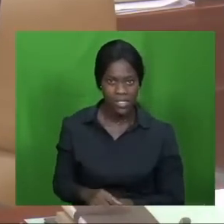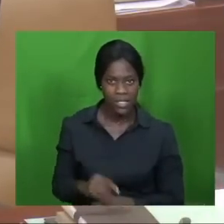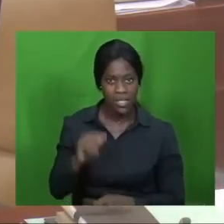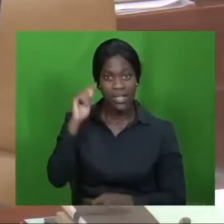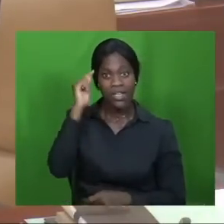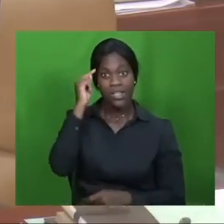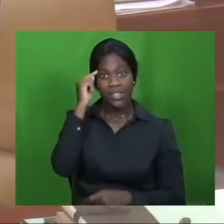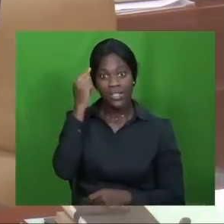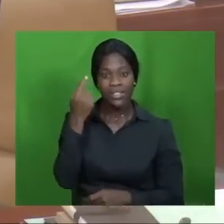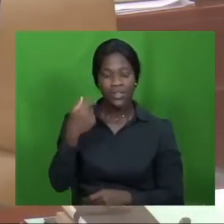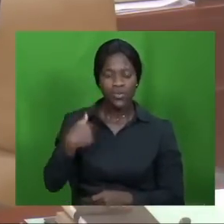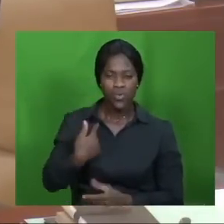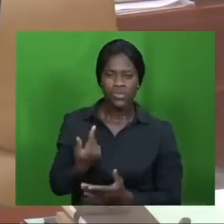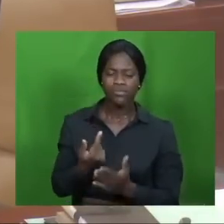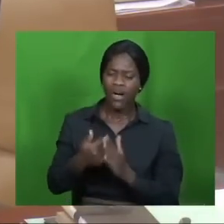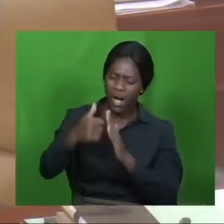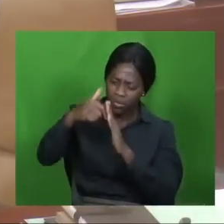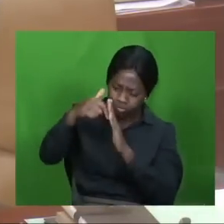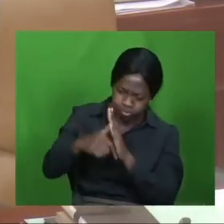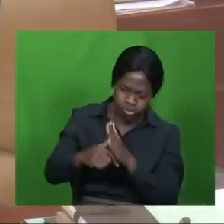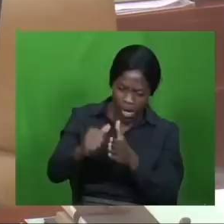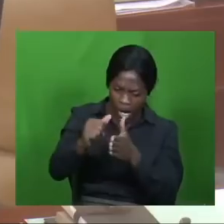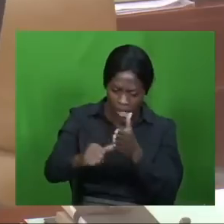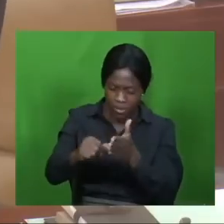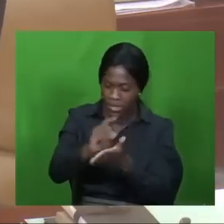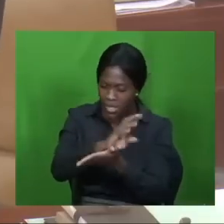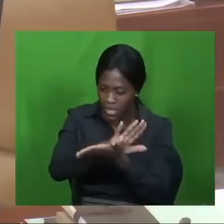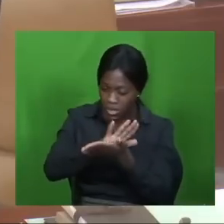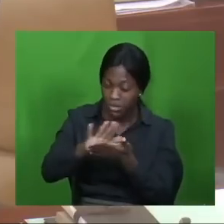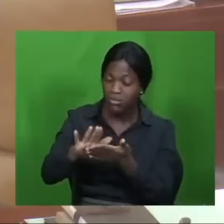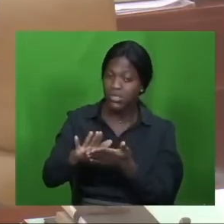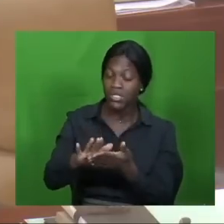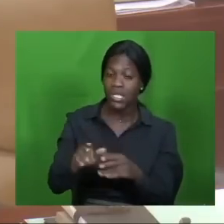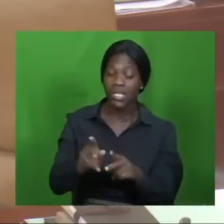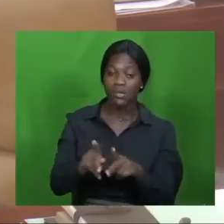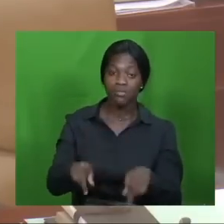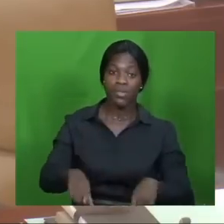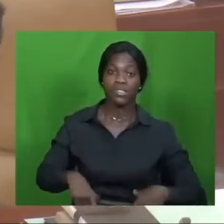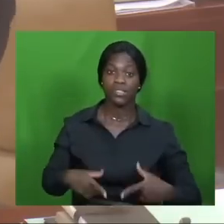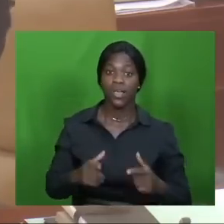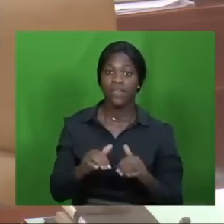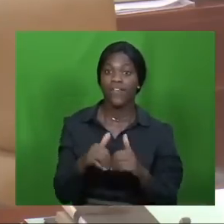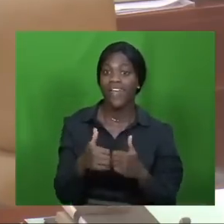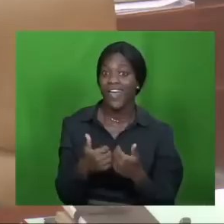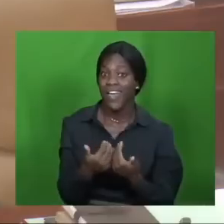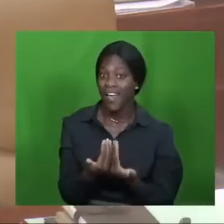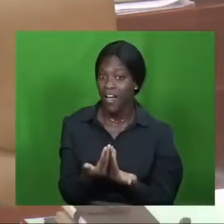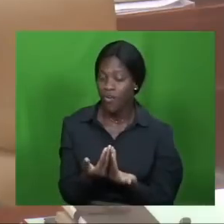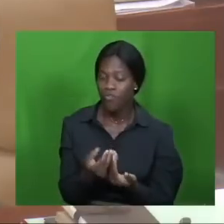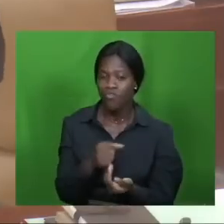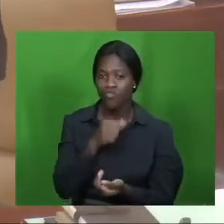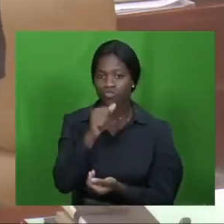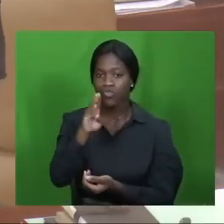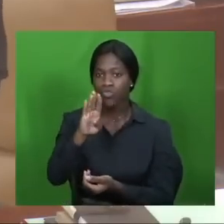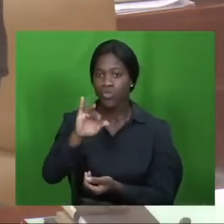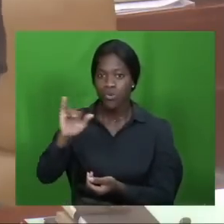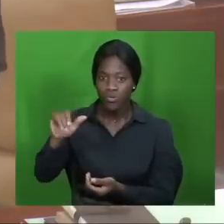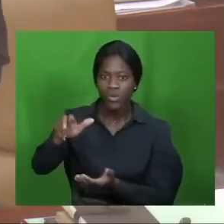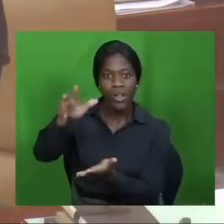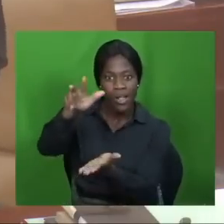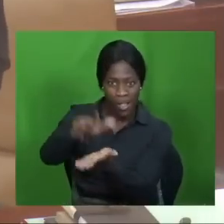we deepen accountability and transparency in public life by making sure that the bill sees the light of